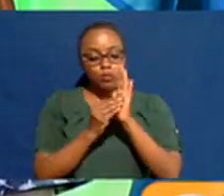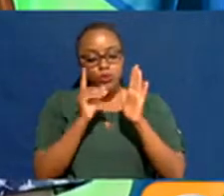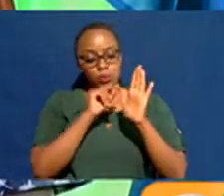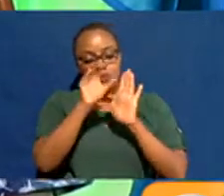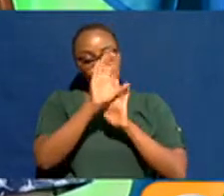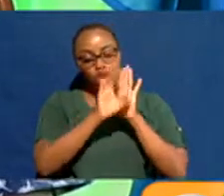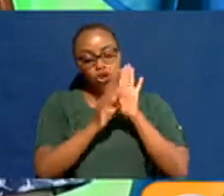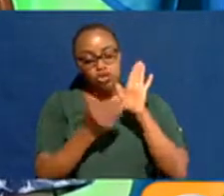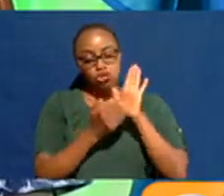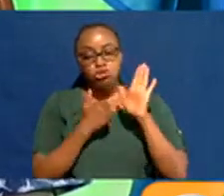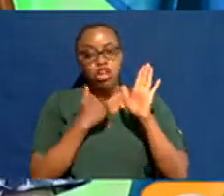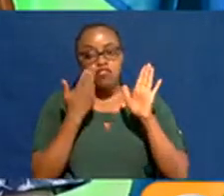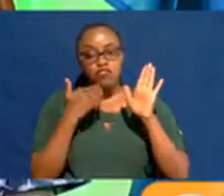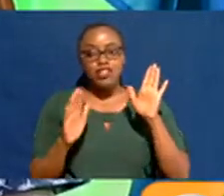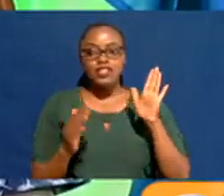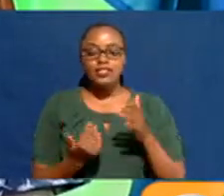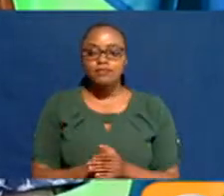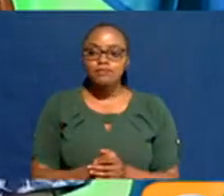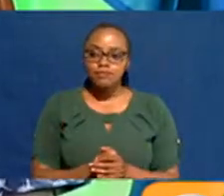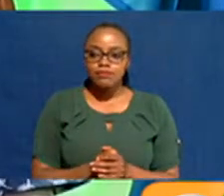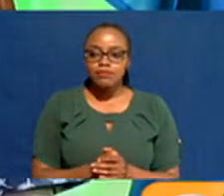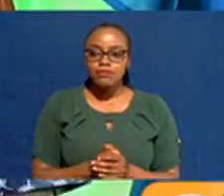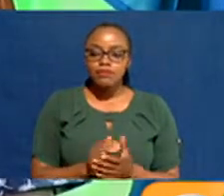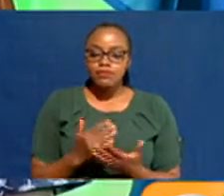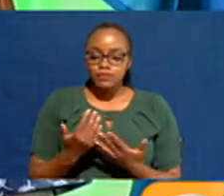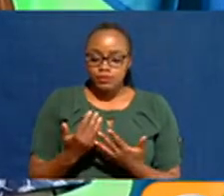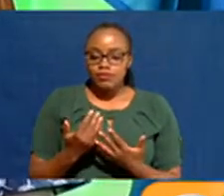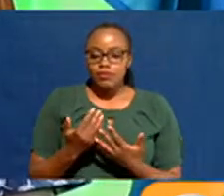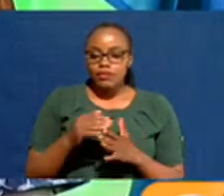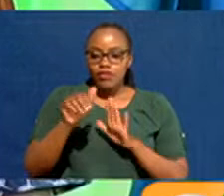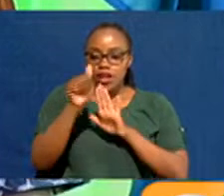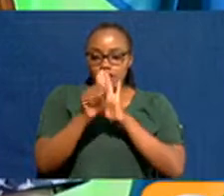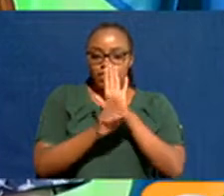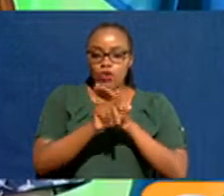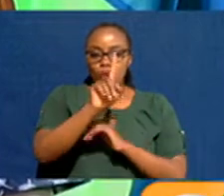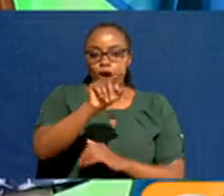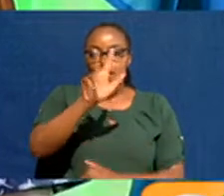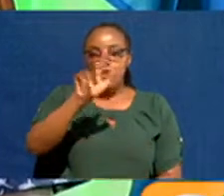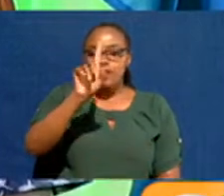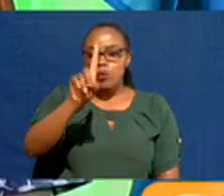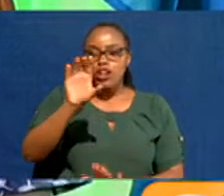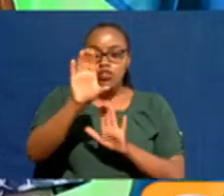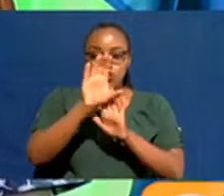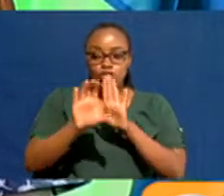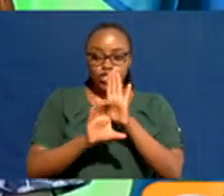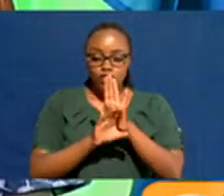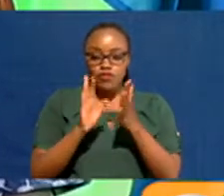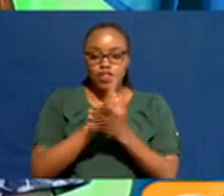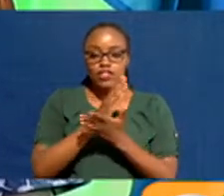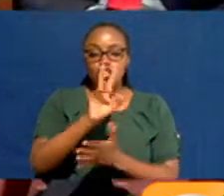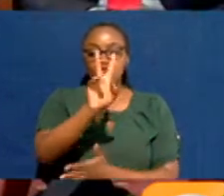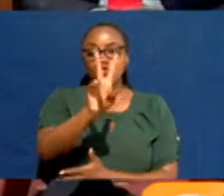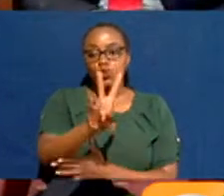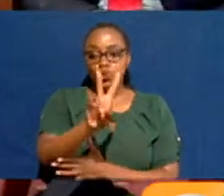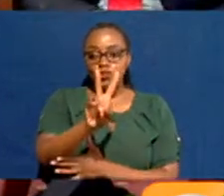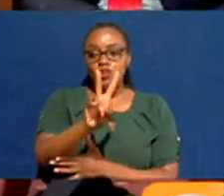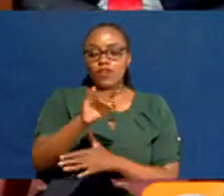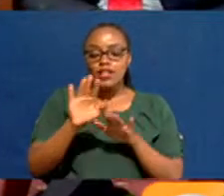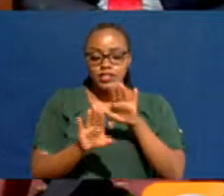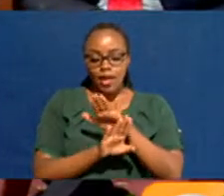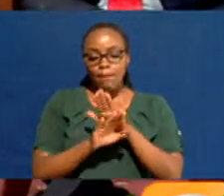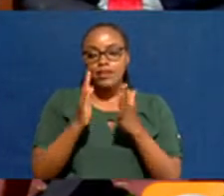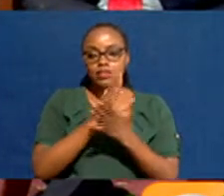Constitution. Your Excellency, Article 131 of the Constitution, Section 2, Subsection